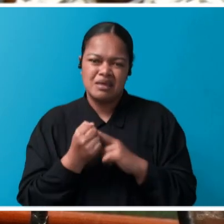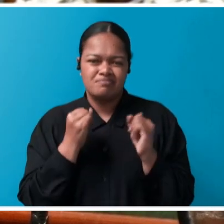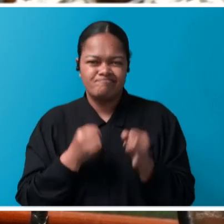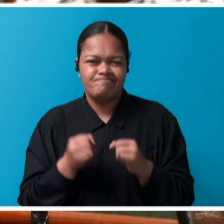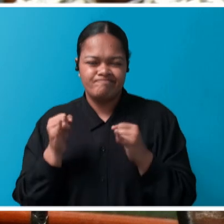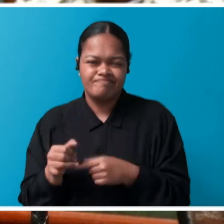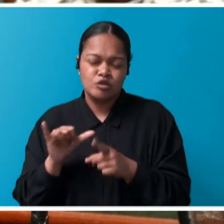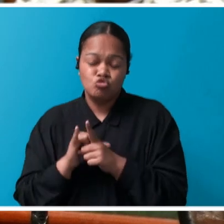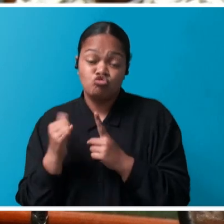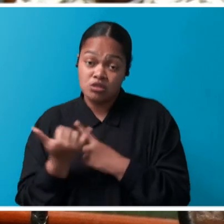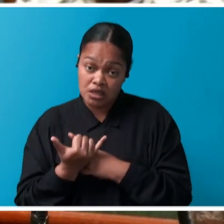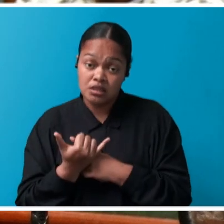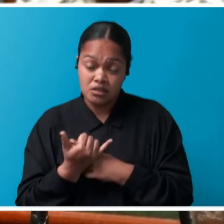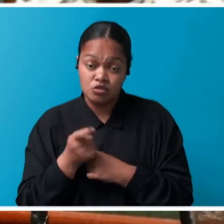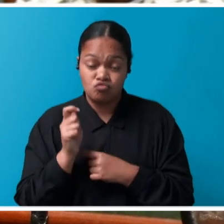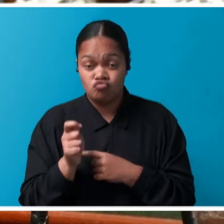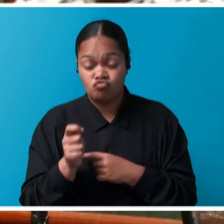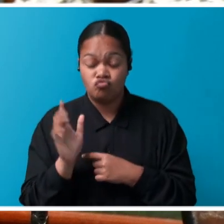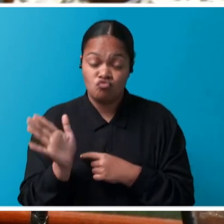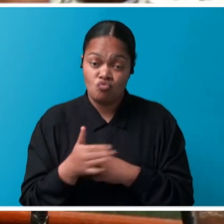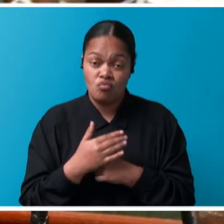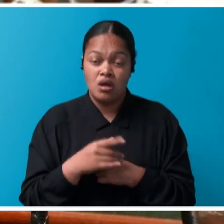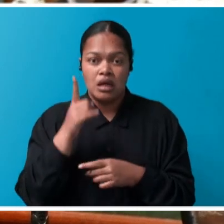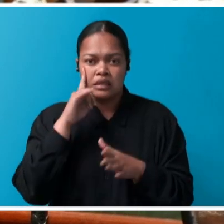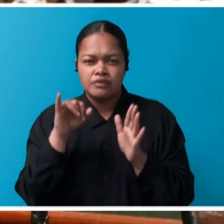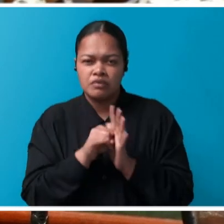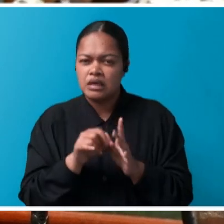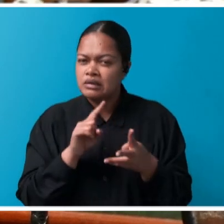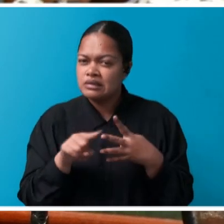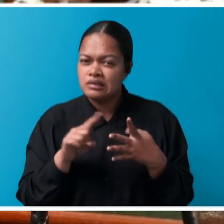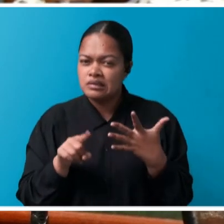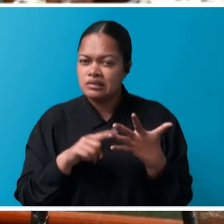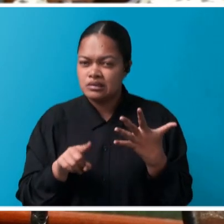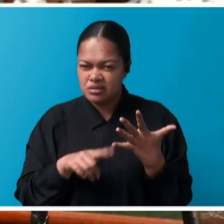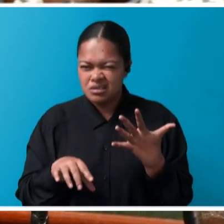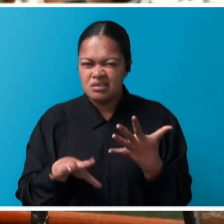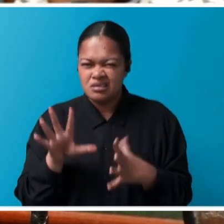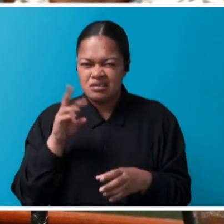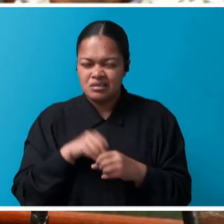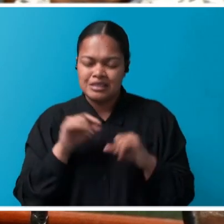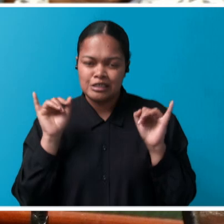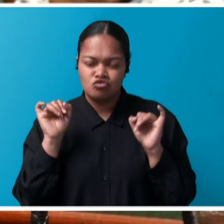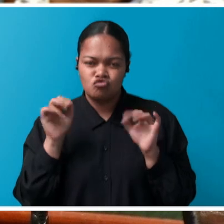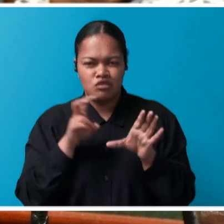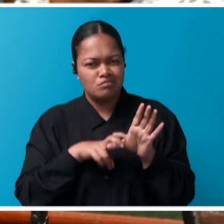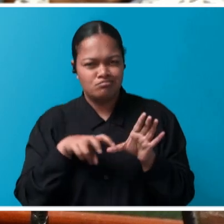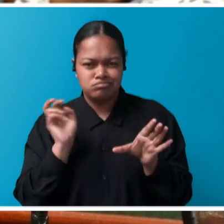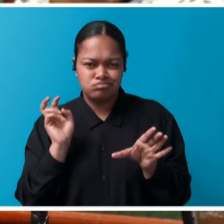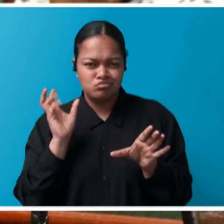and society as a whole. Research identifies several factors associated with the increase in dropout